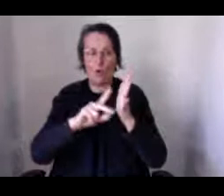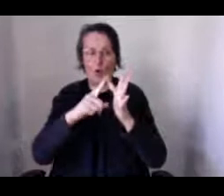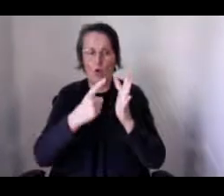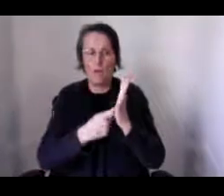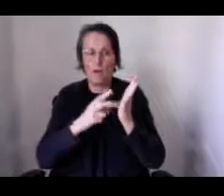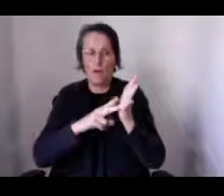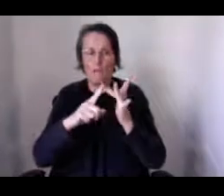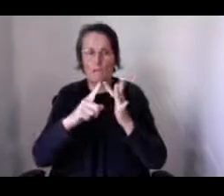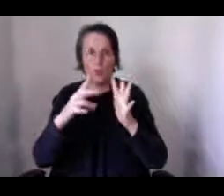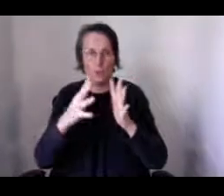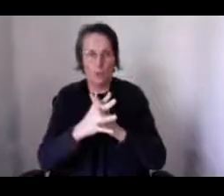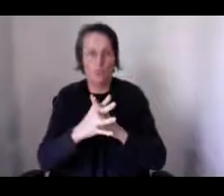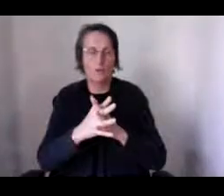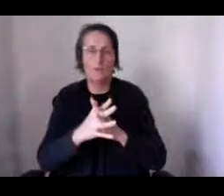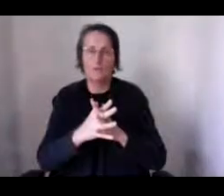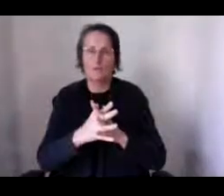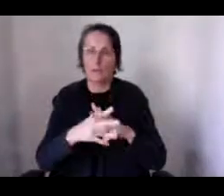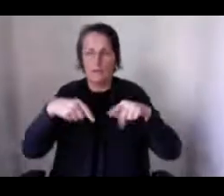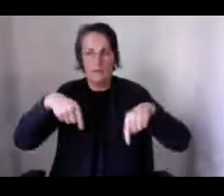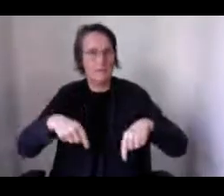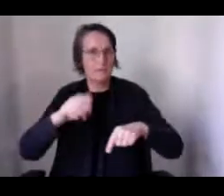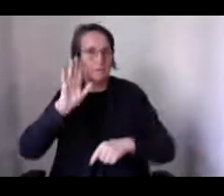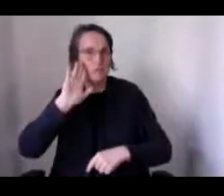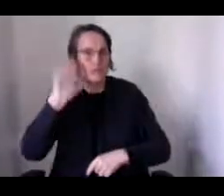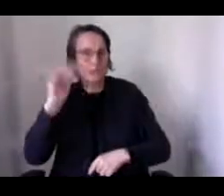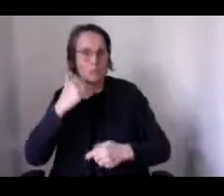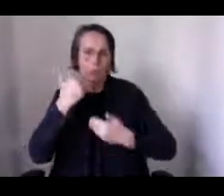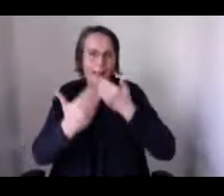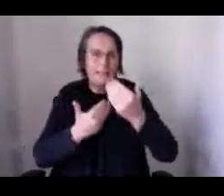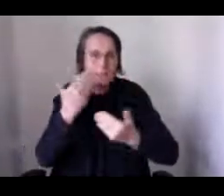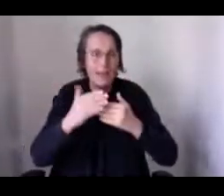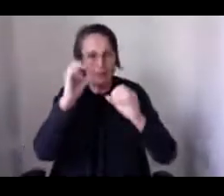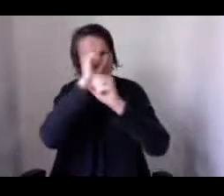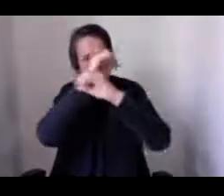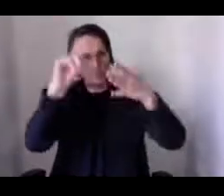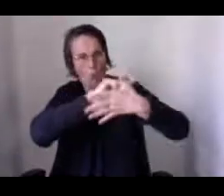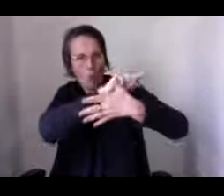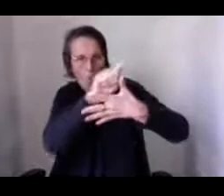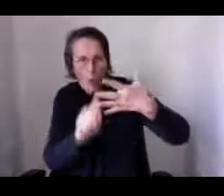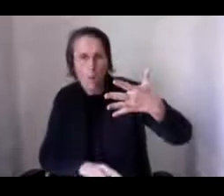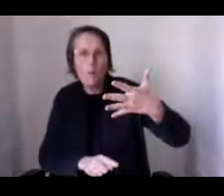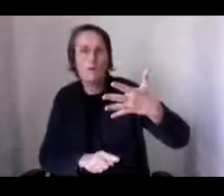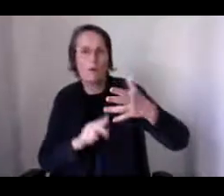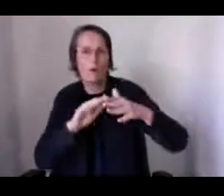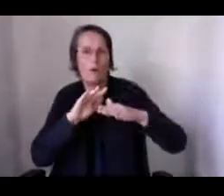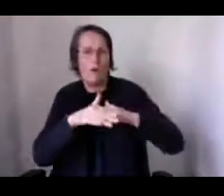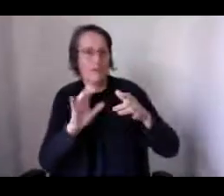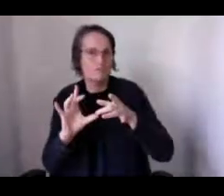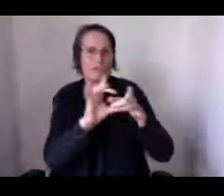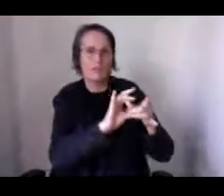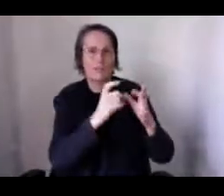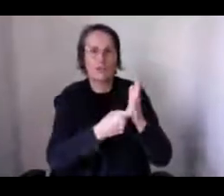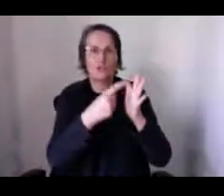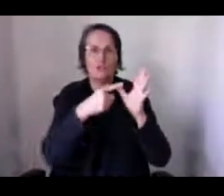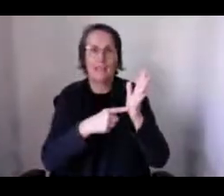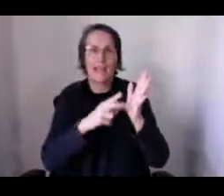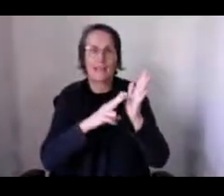this webinar, we'll be providing an overview of the following topics relating to the Create New South Wales Arts and Cultural Funding